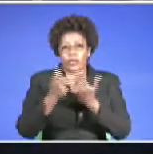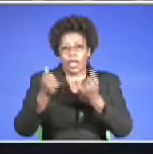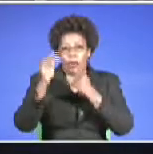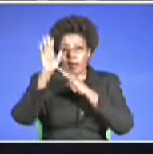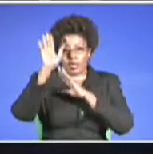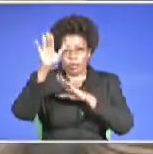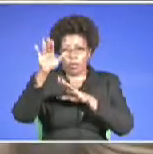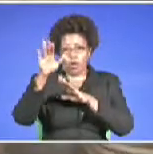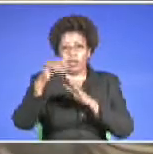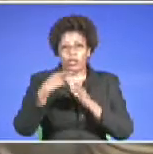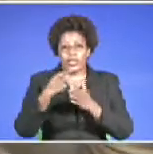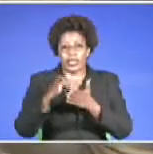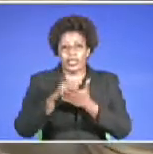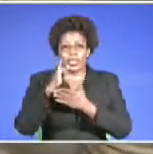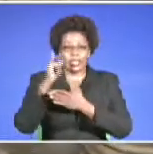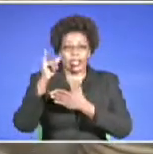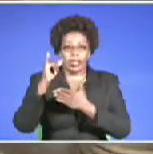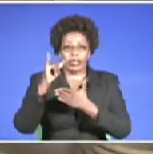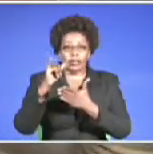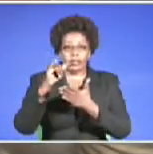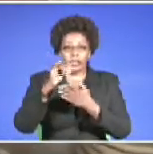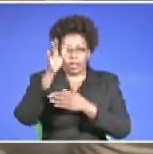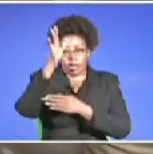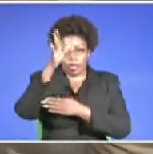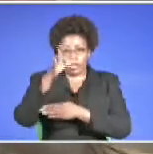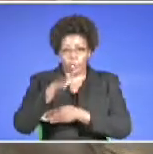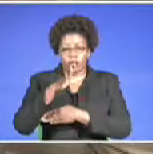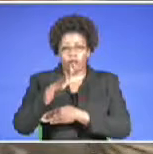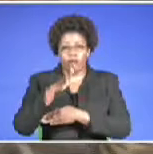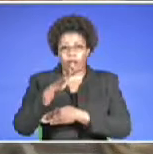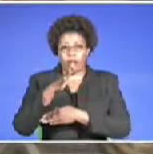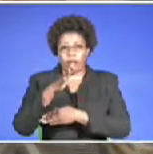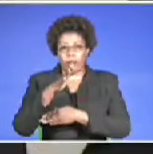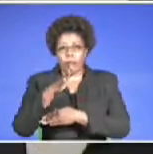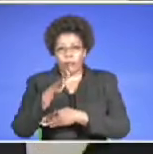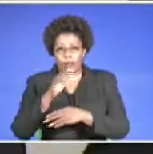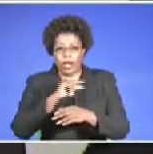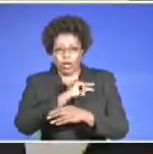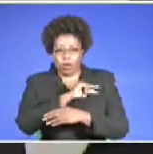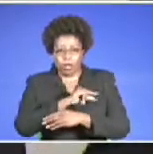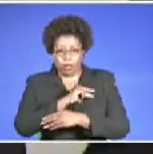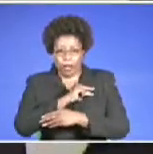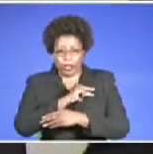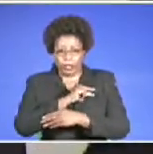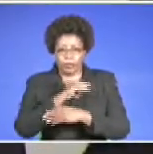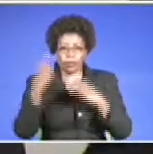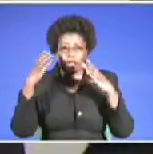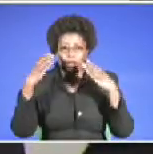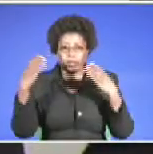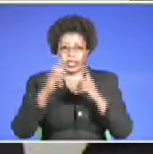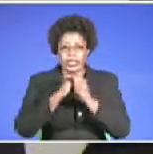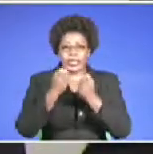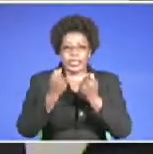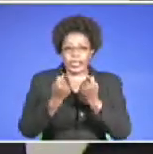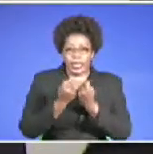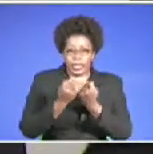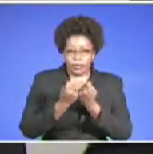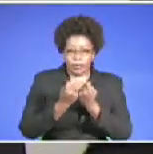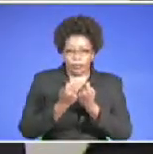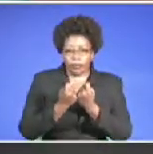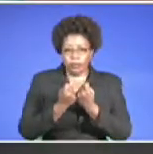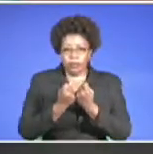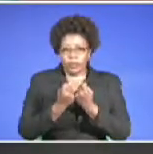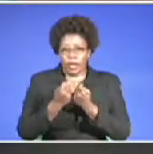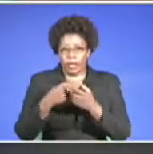revealed yesterday the roster for the men's national team set to play in the next FIBA qualifier, while head coach Mario Buleg saying that the team's starting 5 hasn't been named